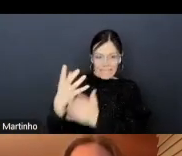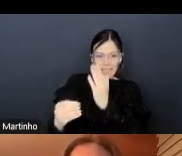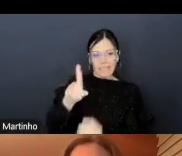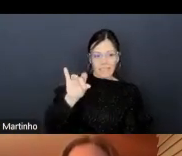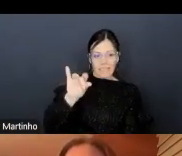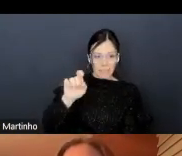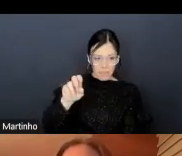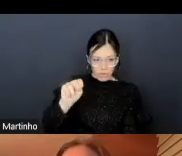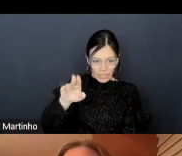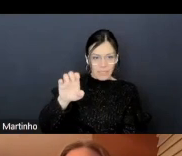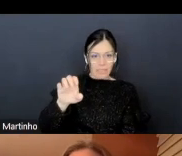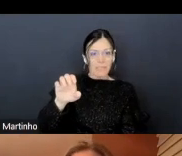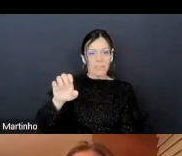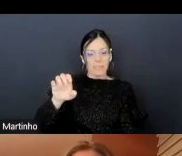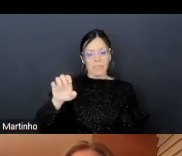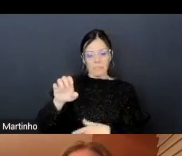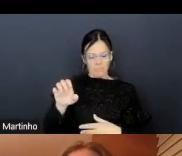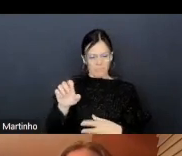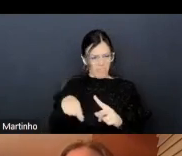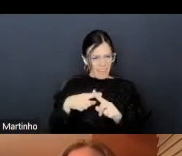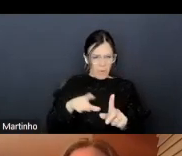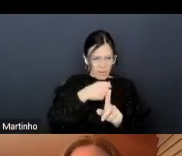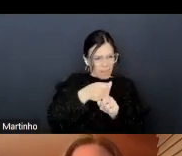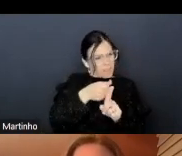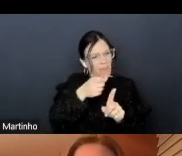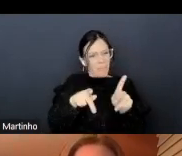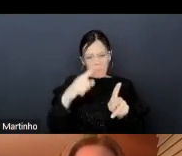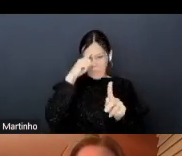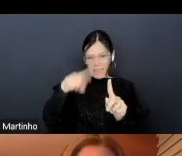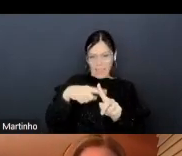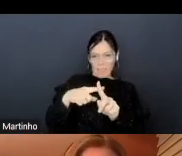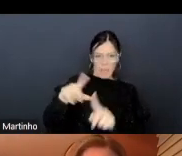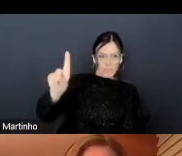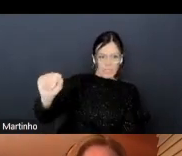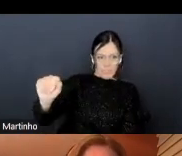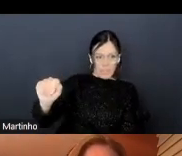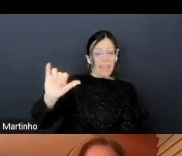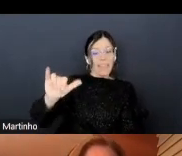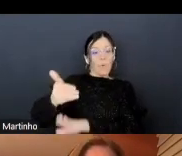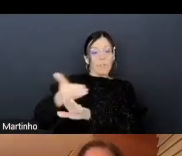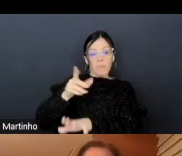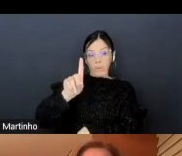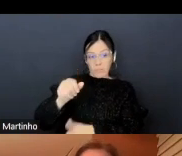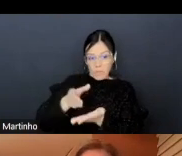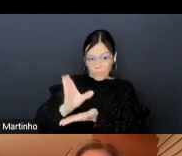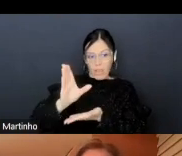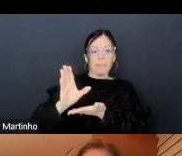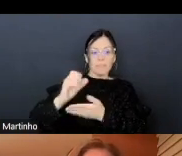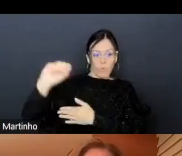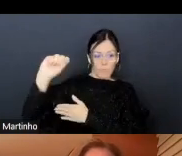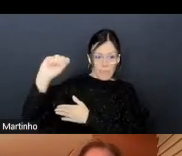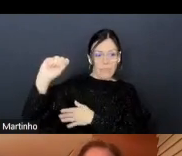thinking about disability in the 60s and this is right before the disability rights movement would really come to four